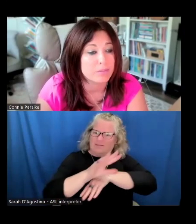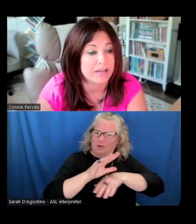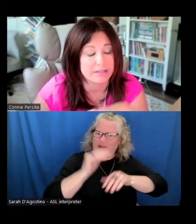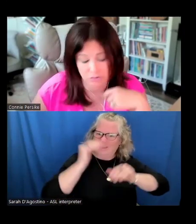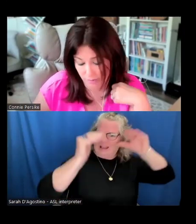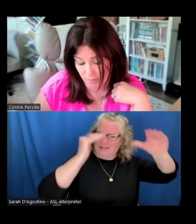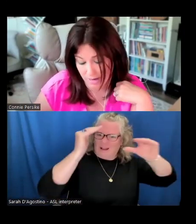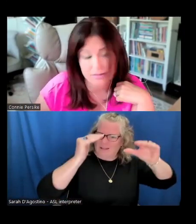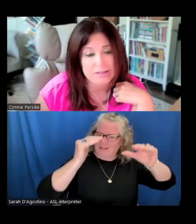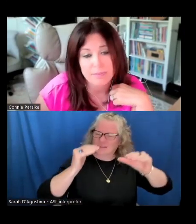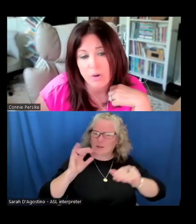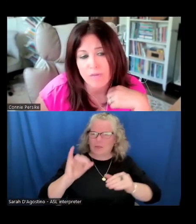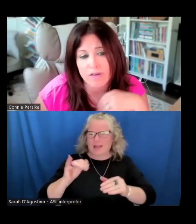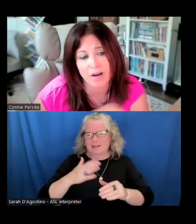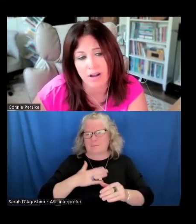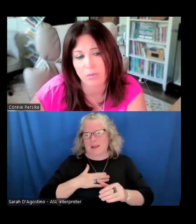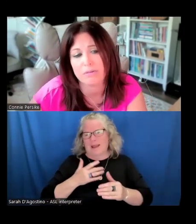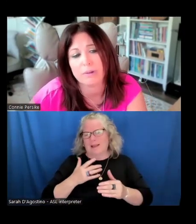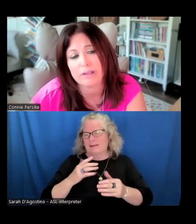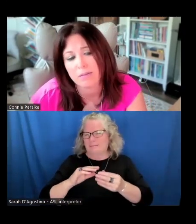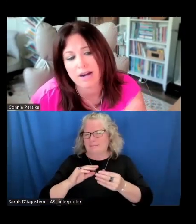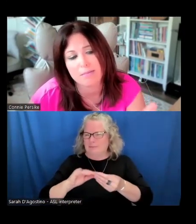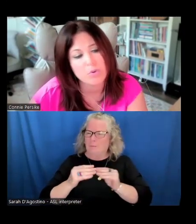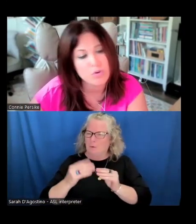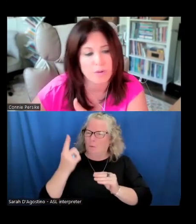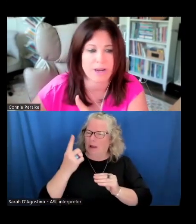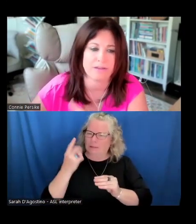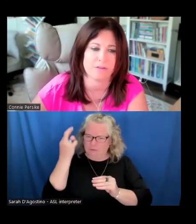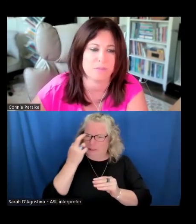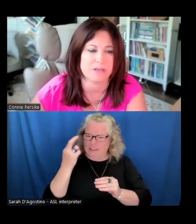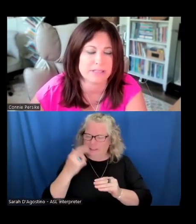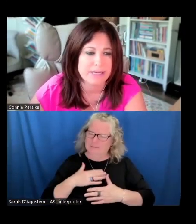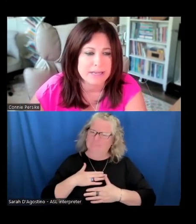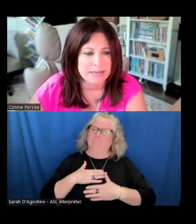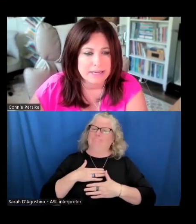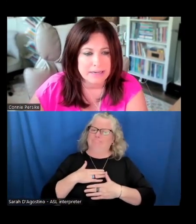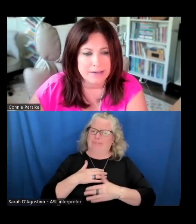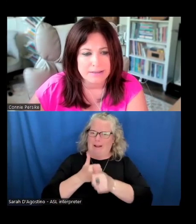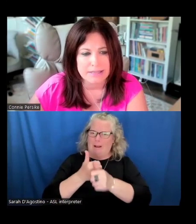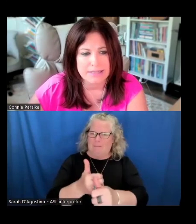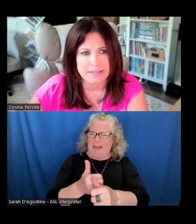around compliance-driven models. But overall, we really want to move away from this